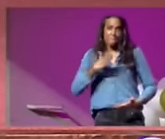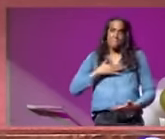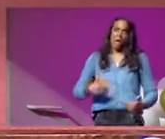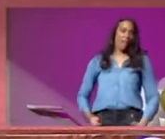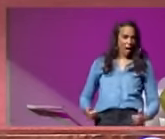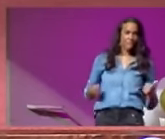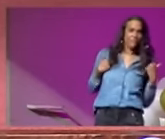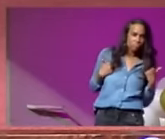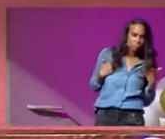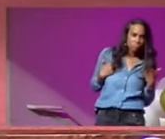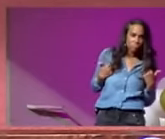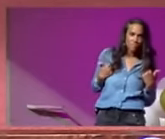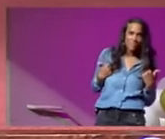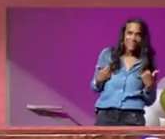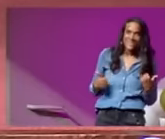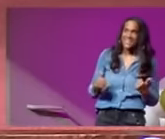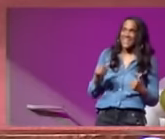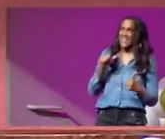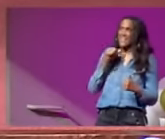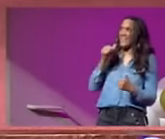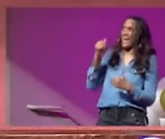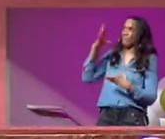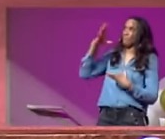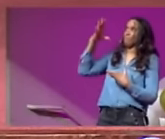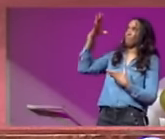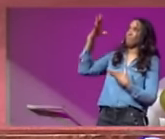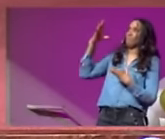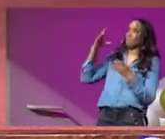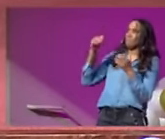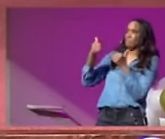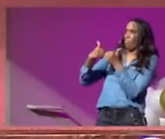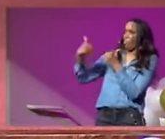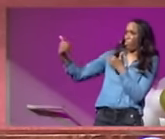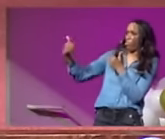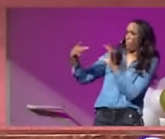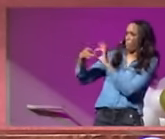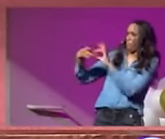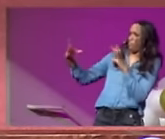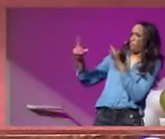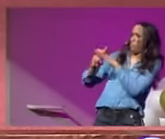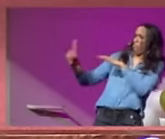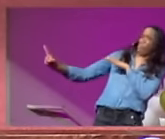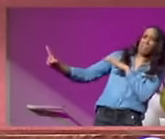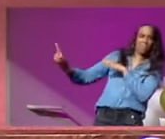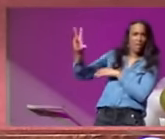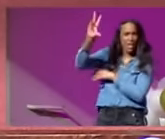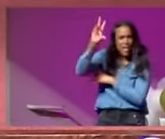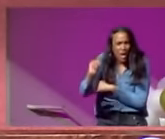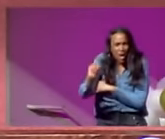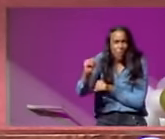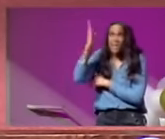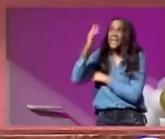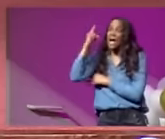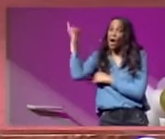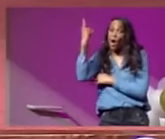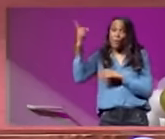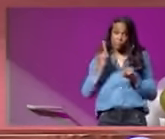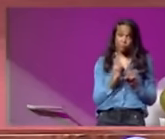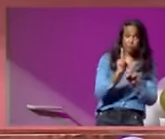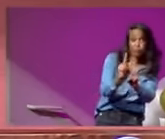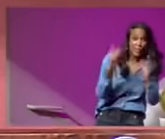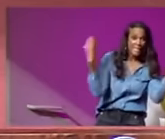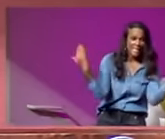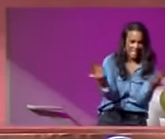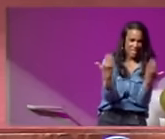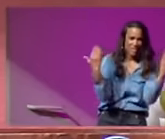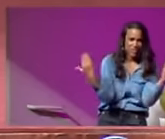life. God is not absent, but God is always present. I like that right there. God